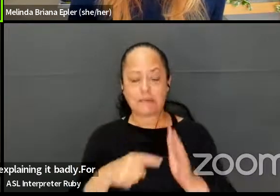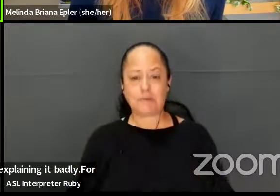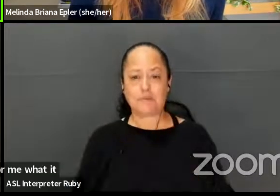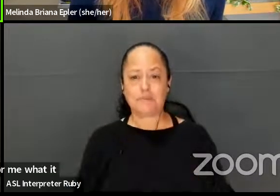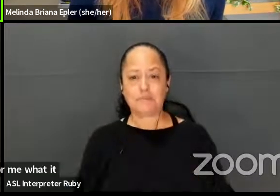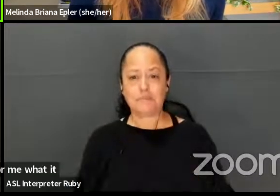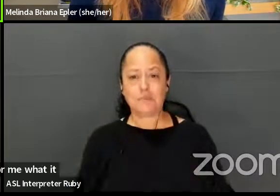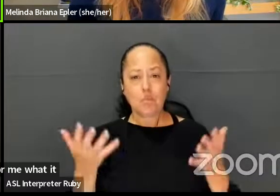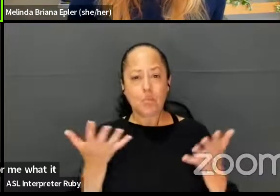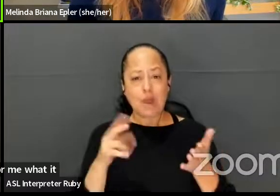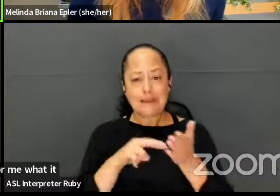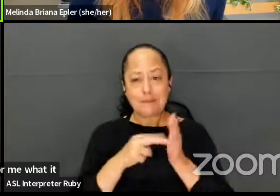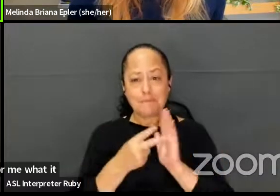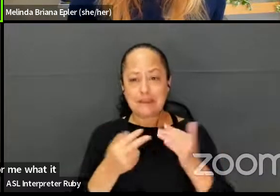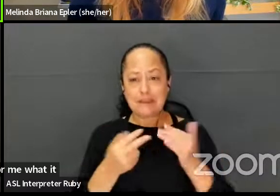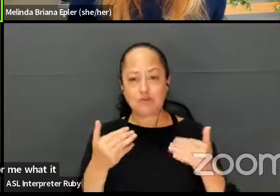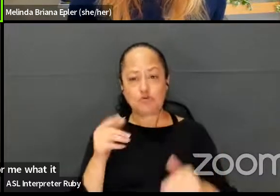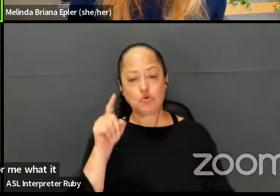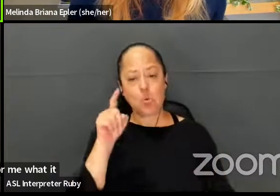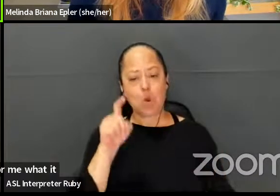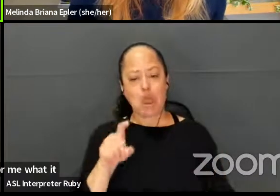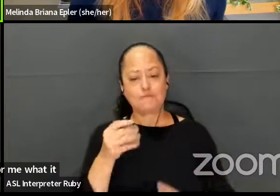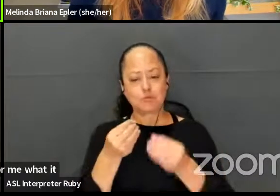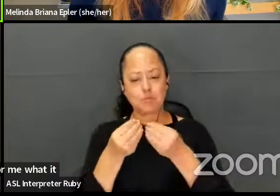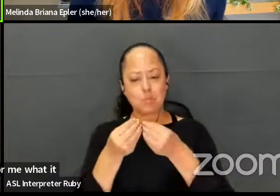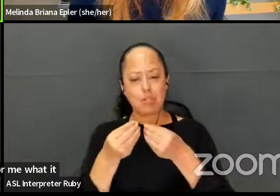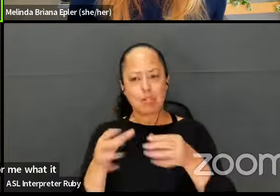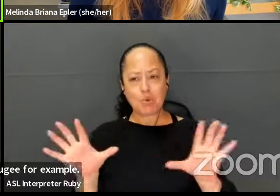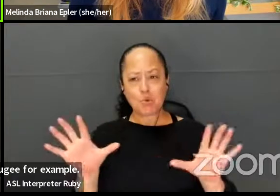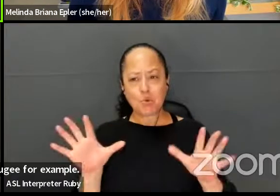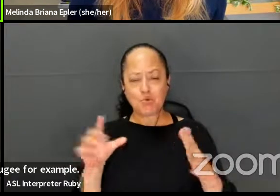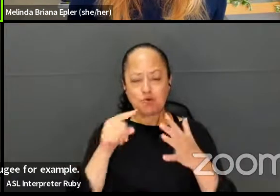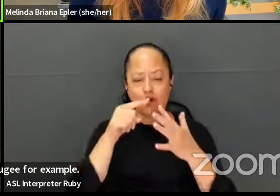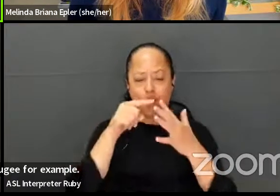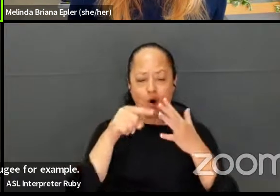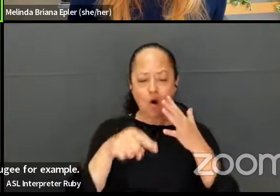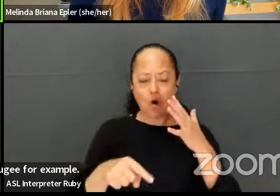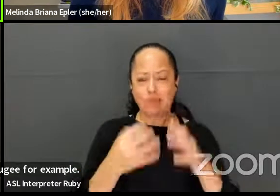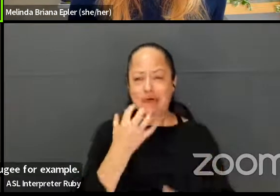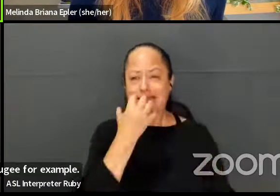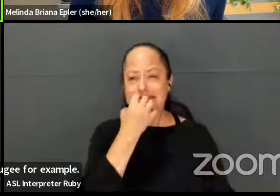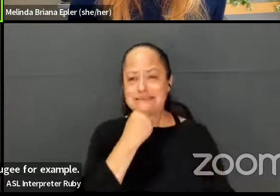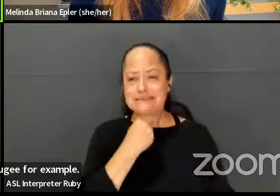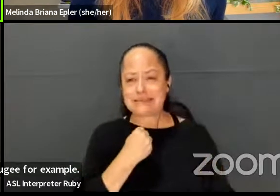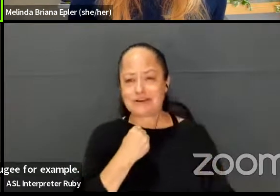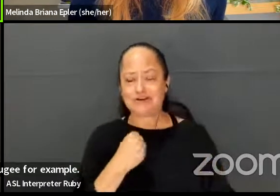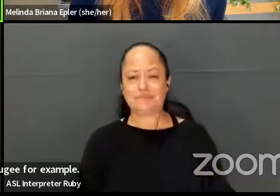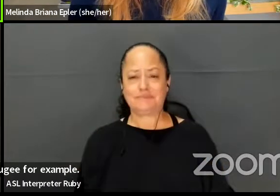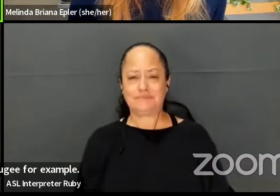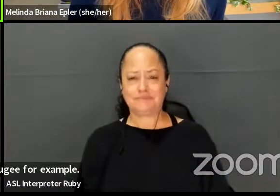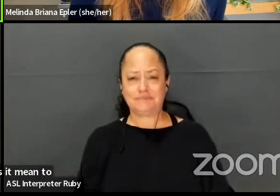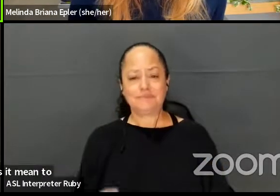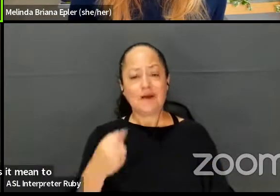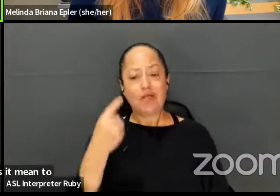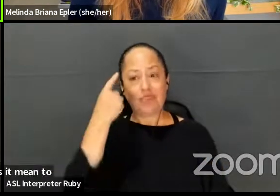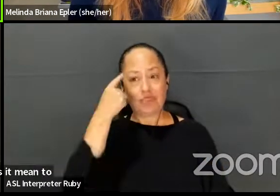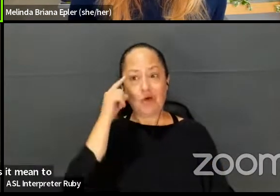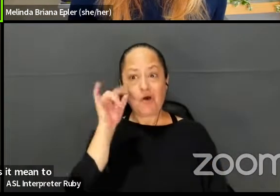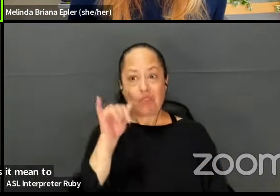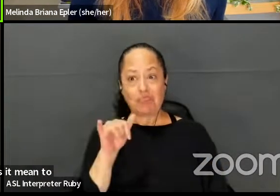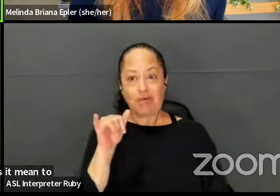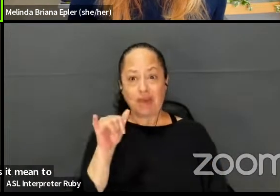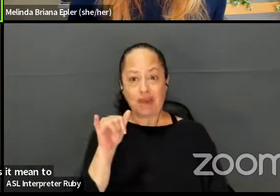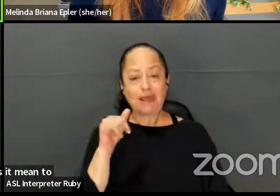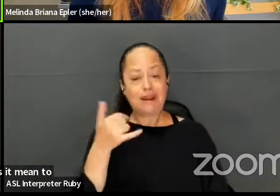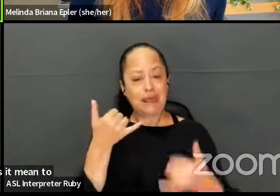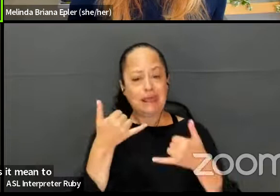what does it mean to have to lose, all that is dear to you? And I once thought that, and I